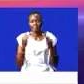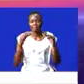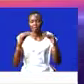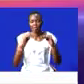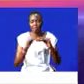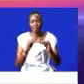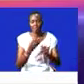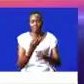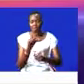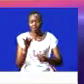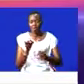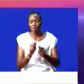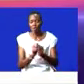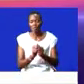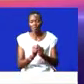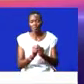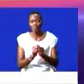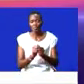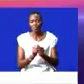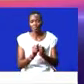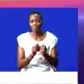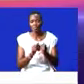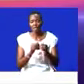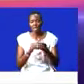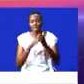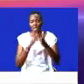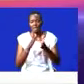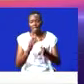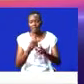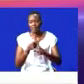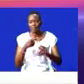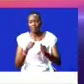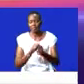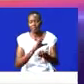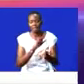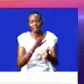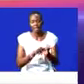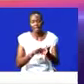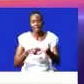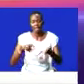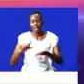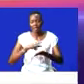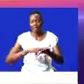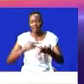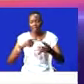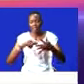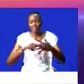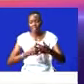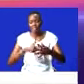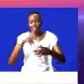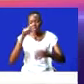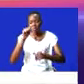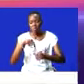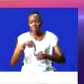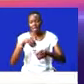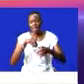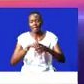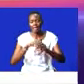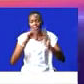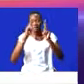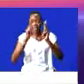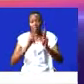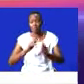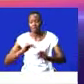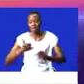Romo mar duol mar jotend migepe mabende wuok e aluora Nam Lolwe nochakore ayanga e kaunti ma Kisumu gi